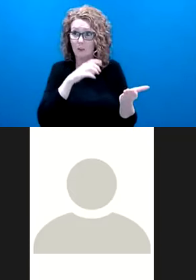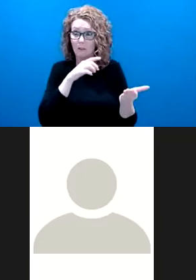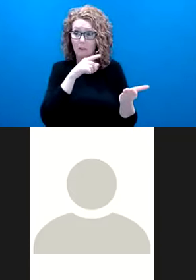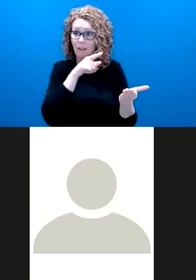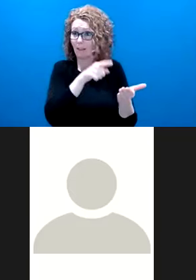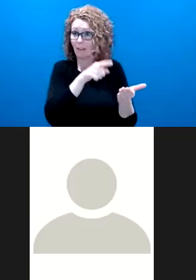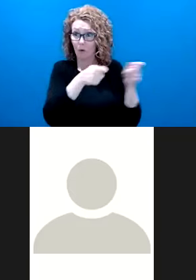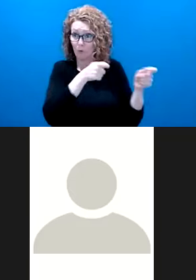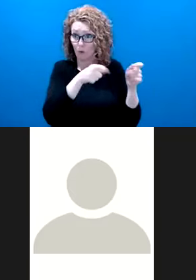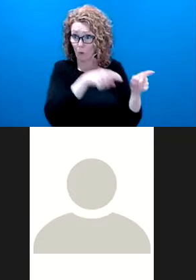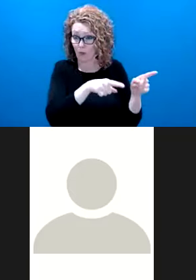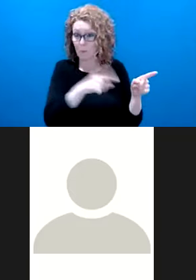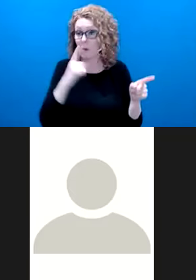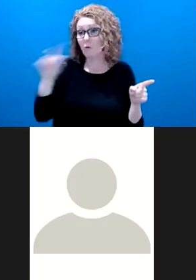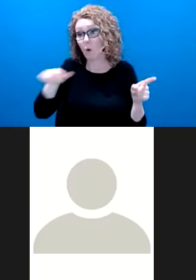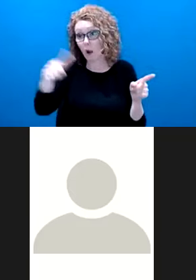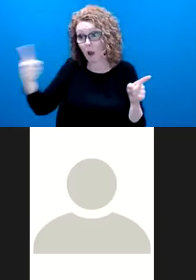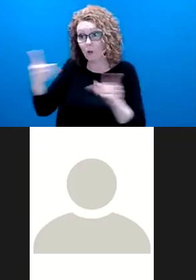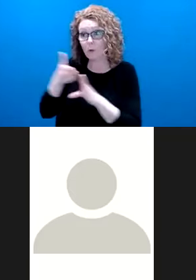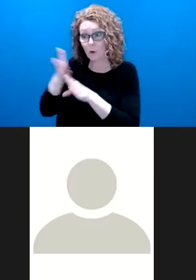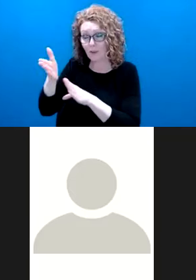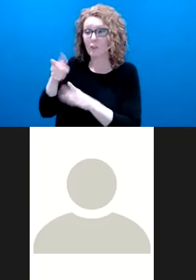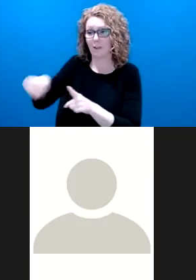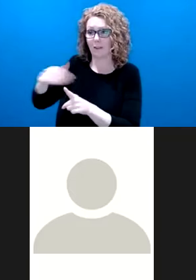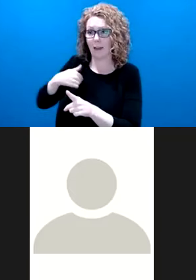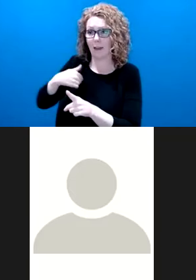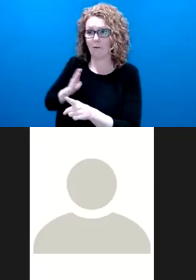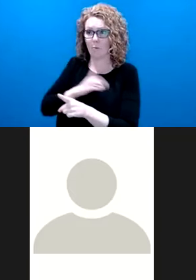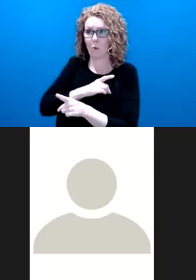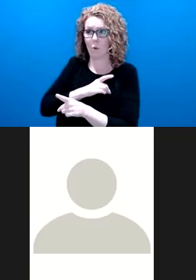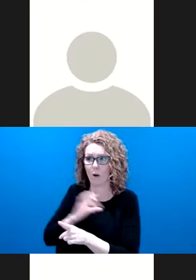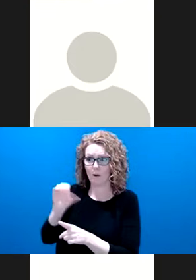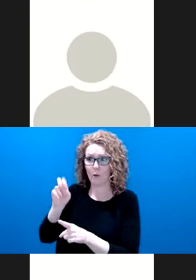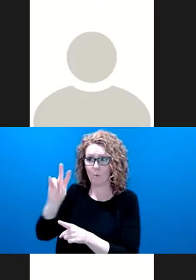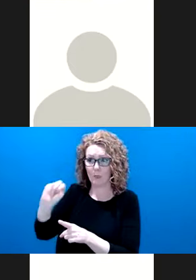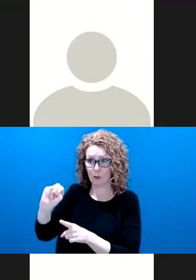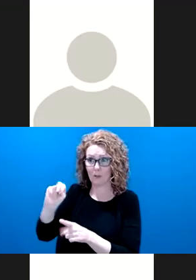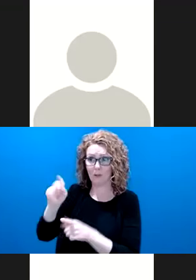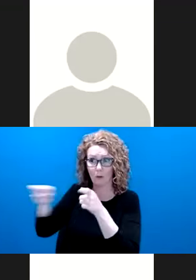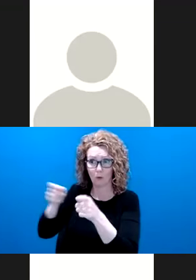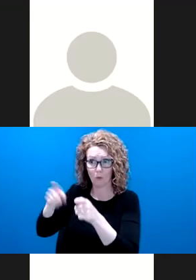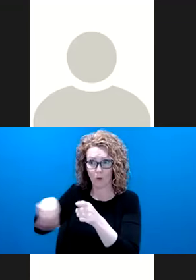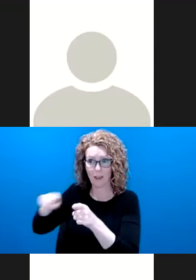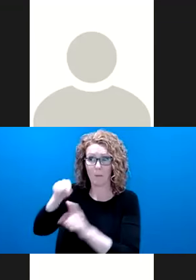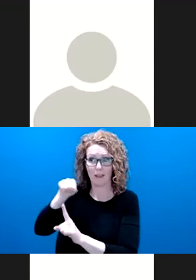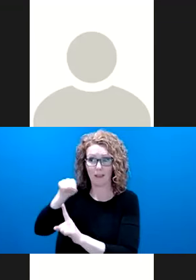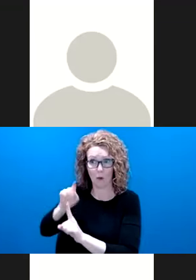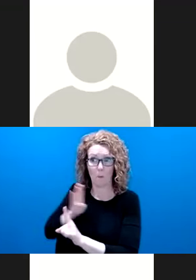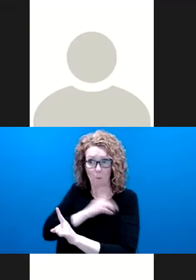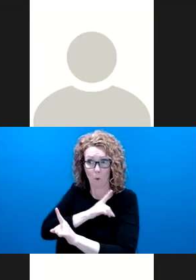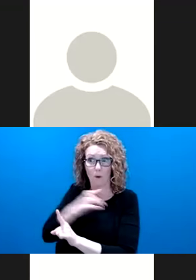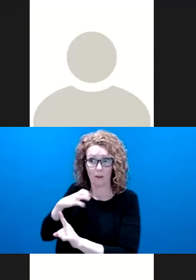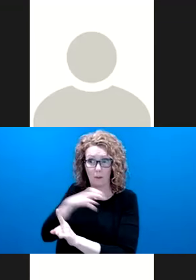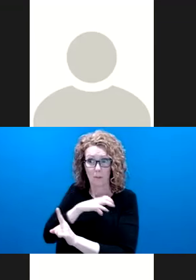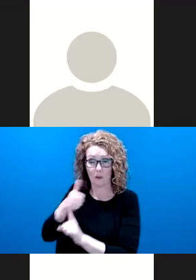hours in their own rulemakings. And whether a kind of an analog question to that